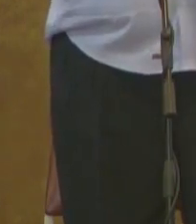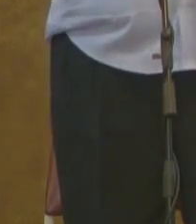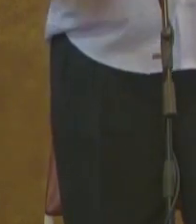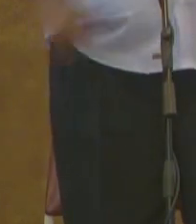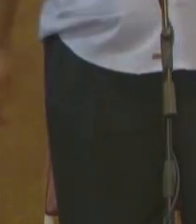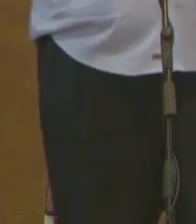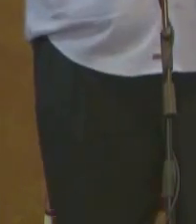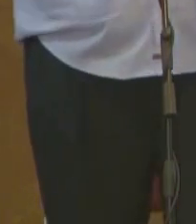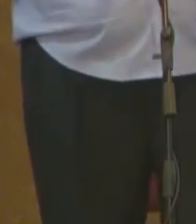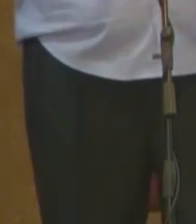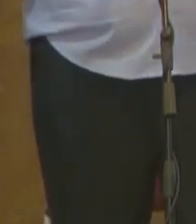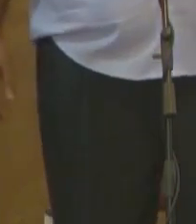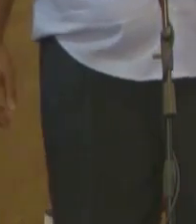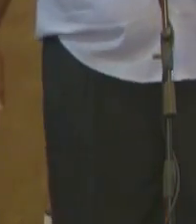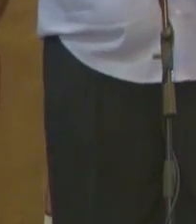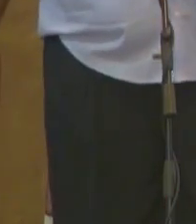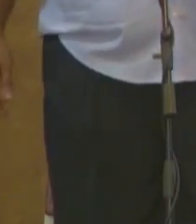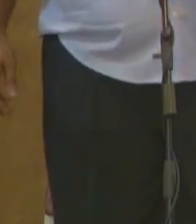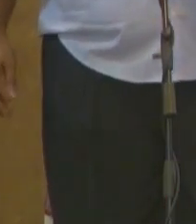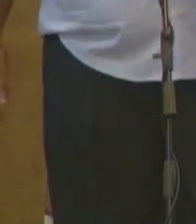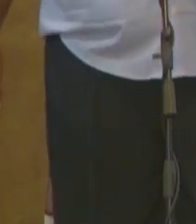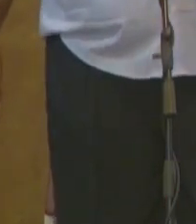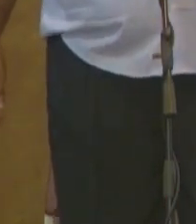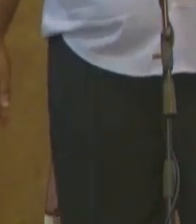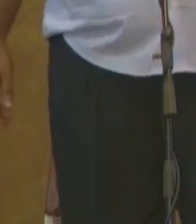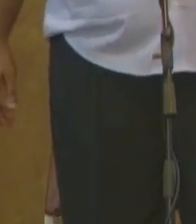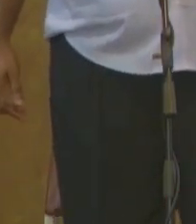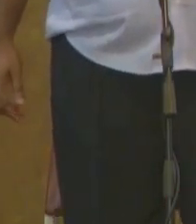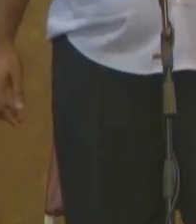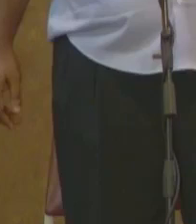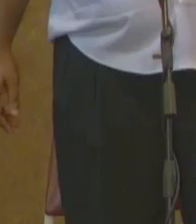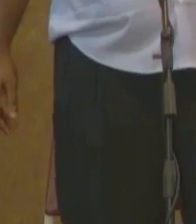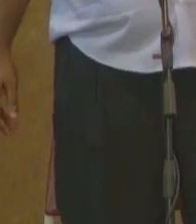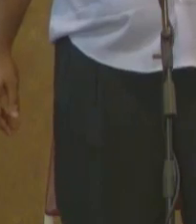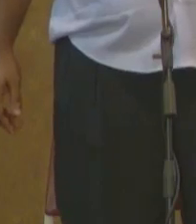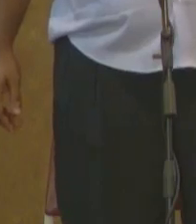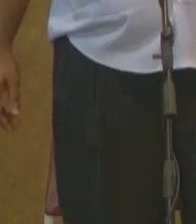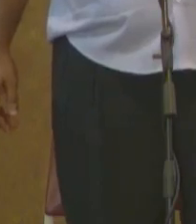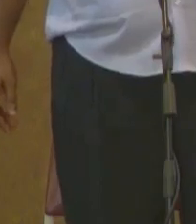fill this place